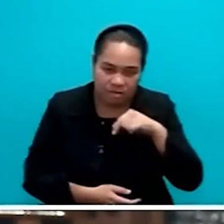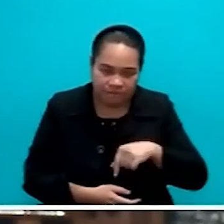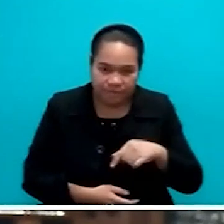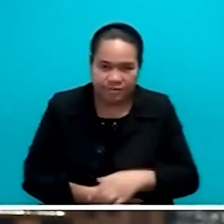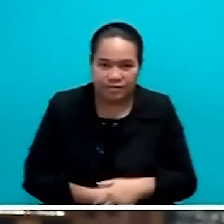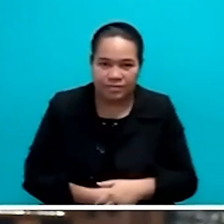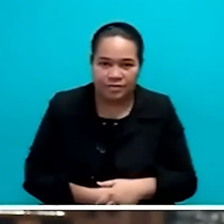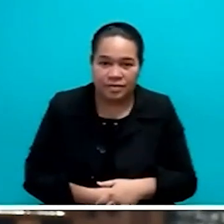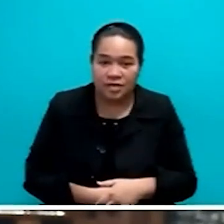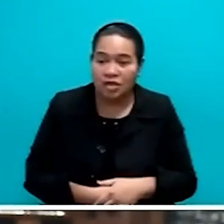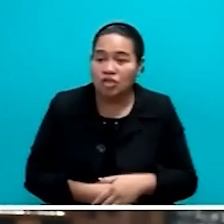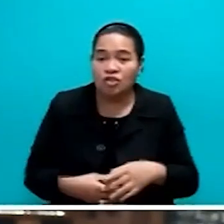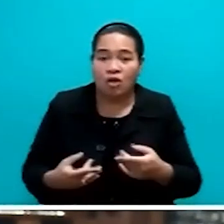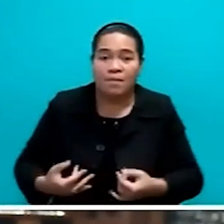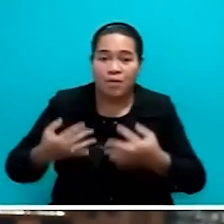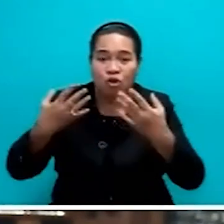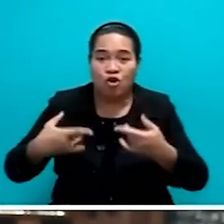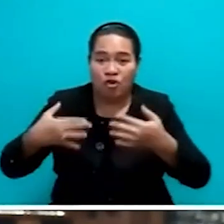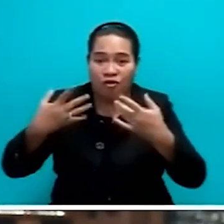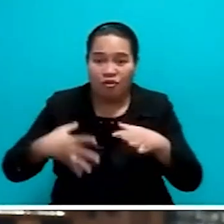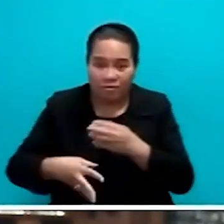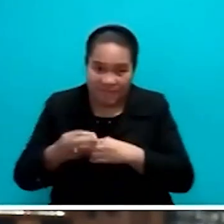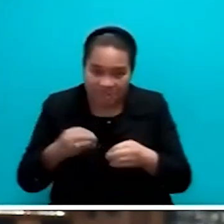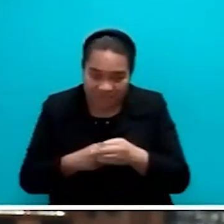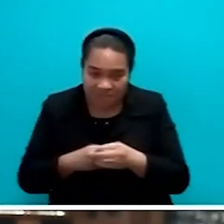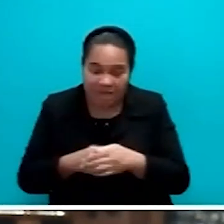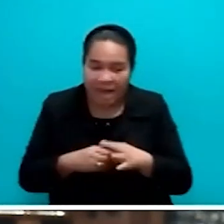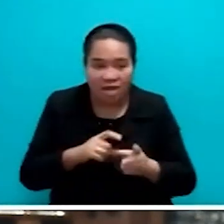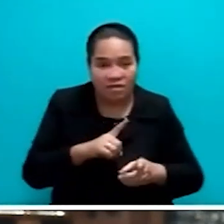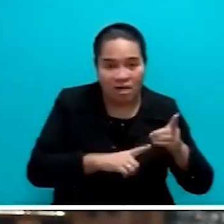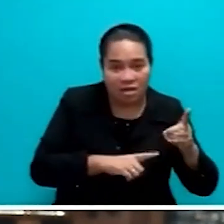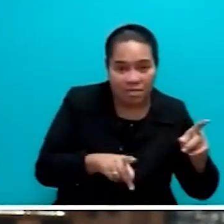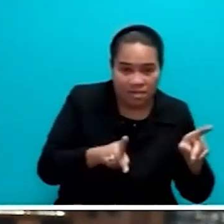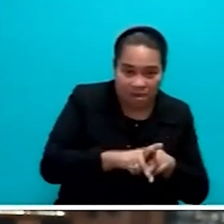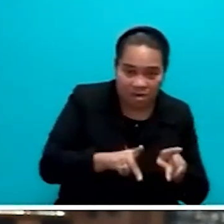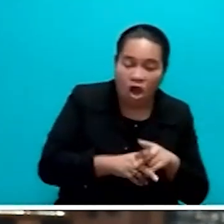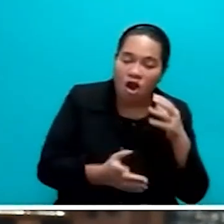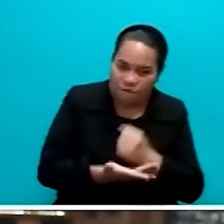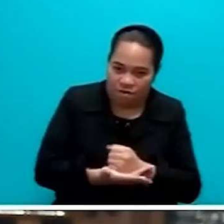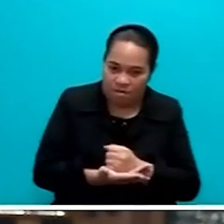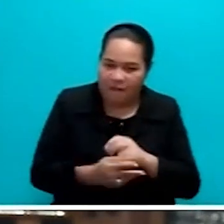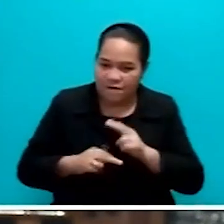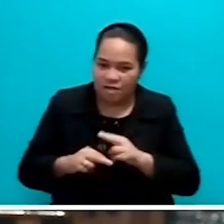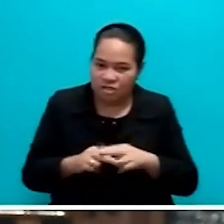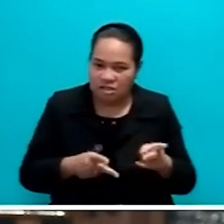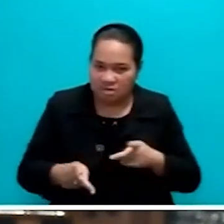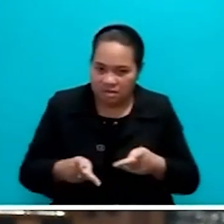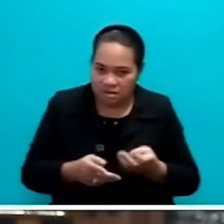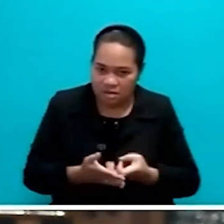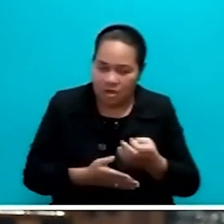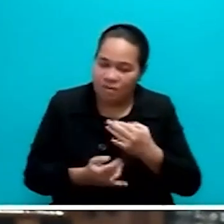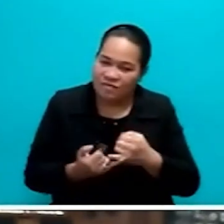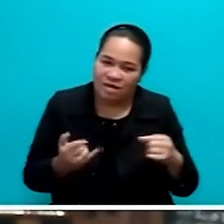Figures provided by the Bureau of Statistics and our development partners confirm that Fiji's economic performance was